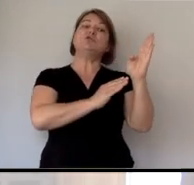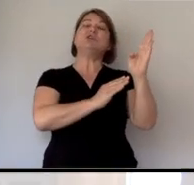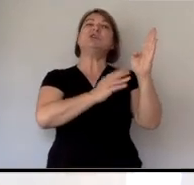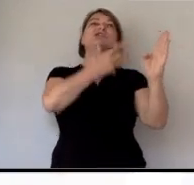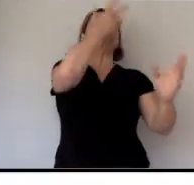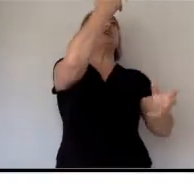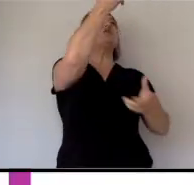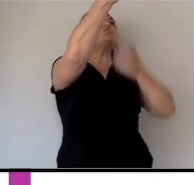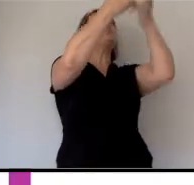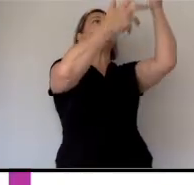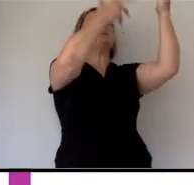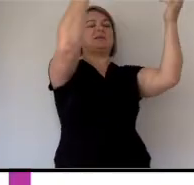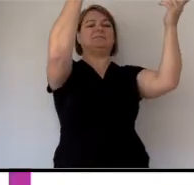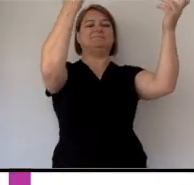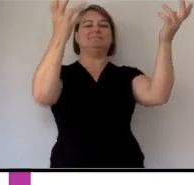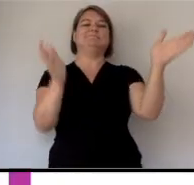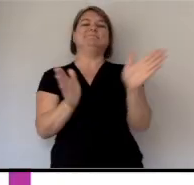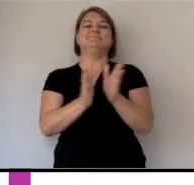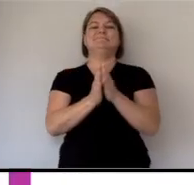hooray.